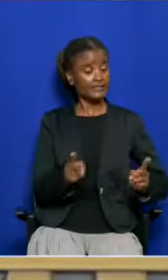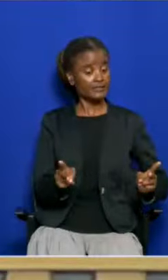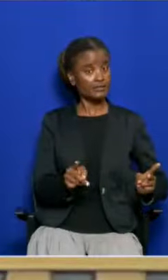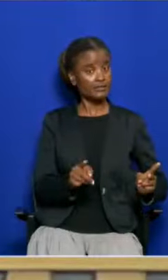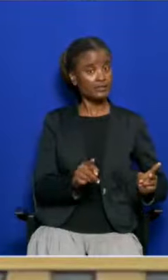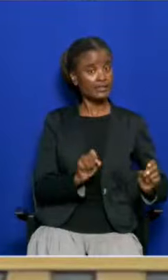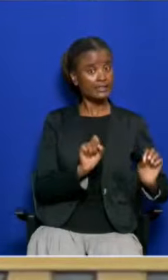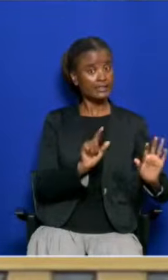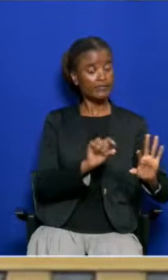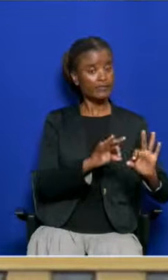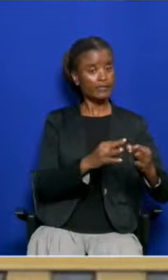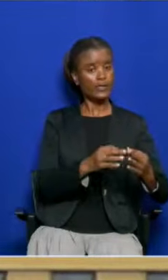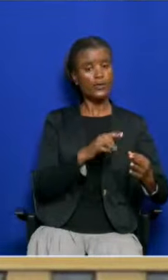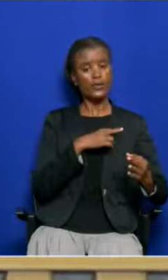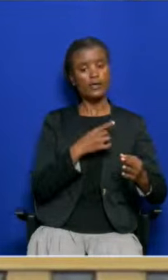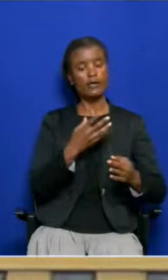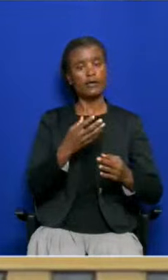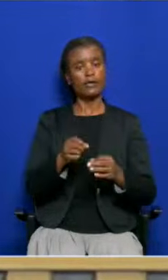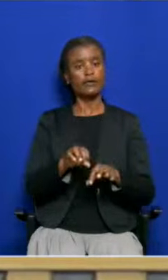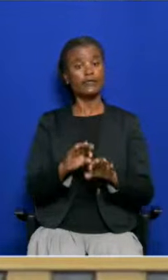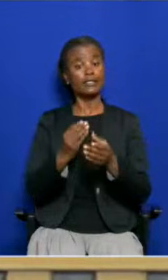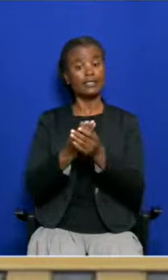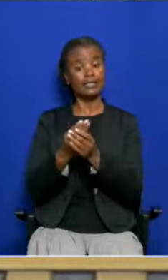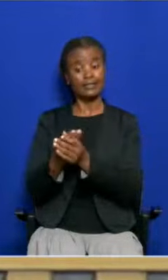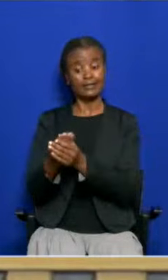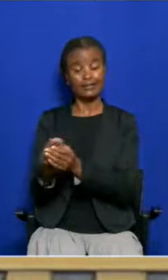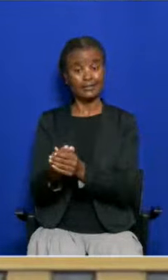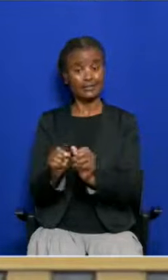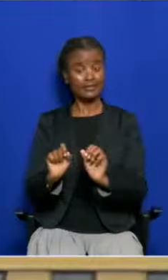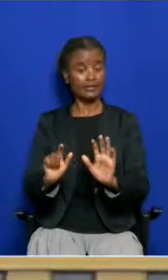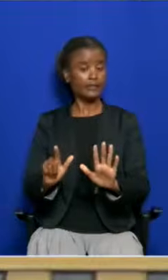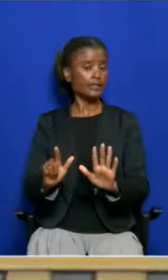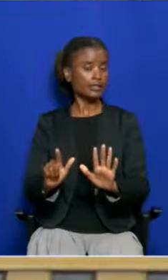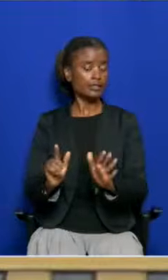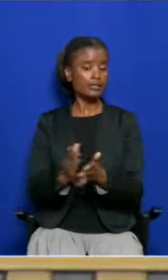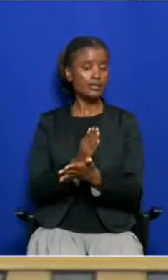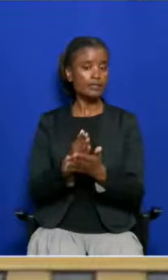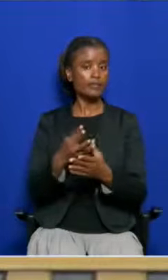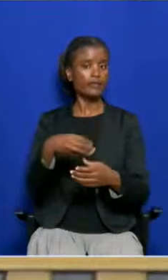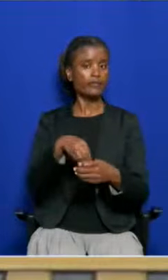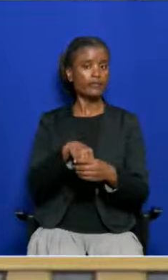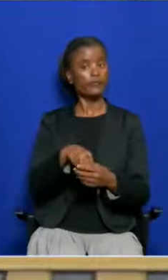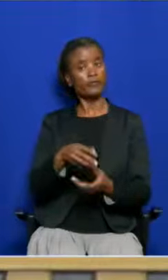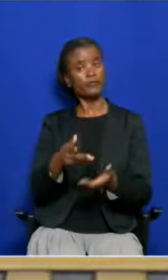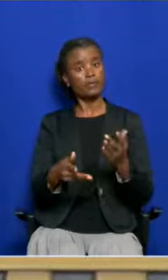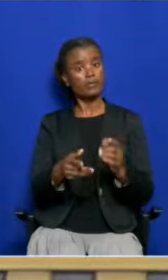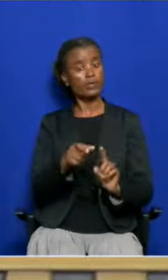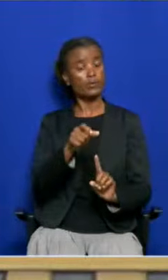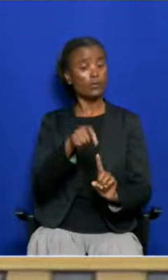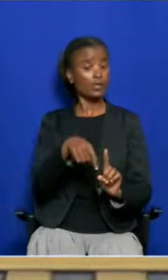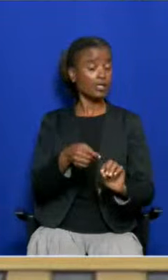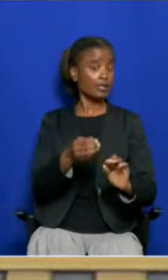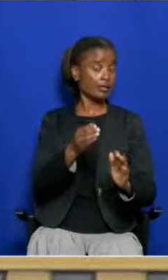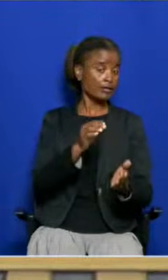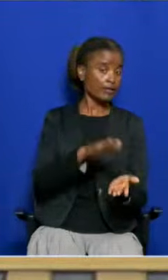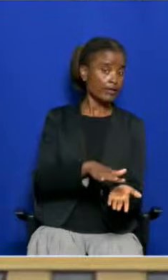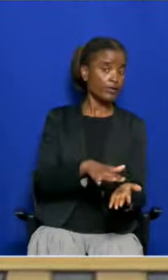are 7 different cases, and some of them may involve more than one death or more than one burnt taxi.